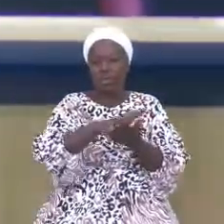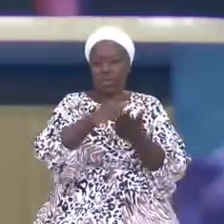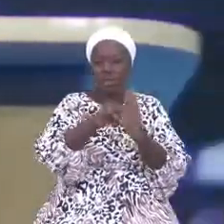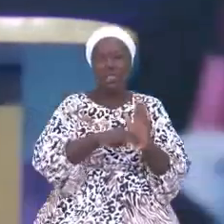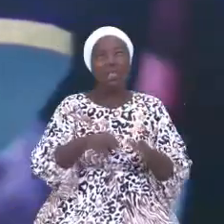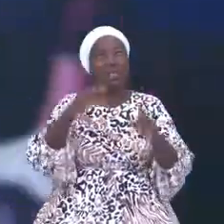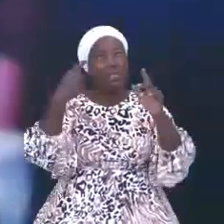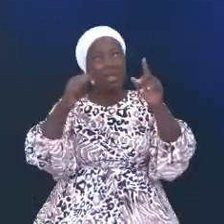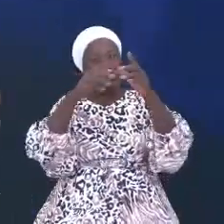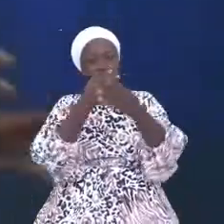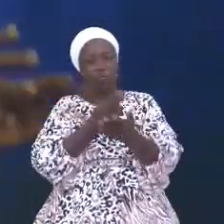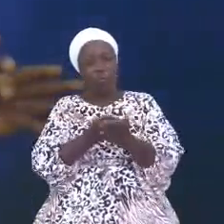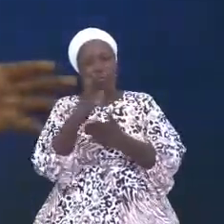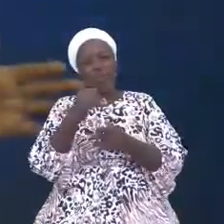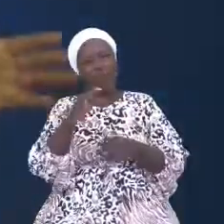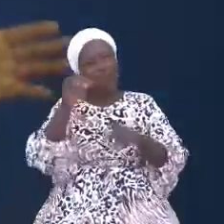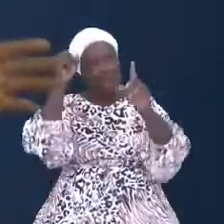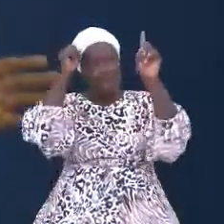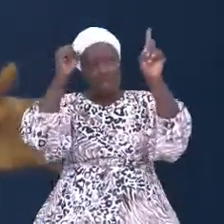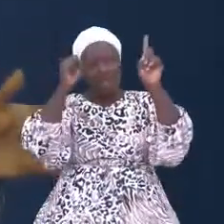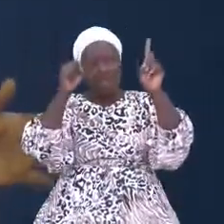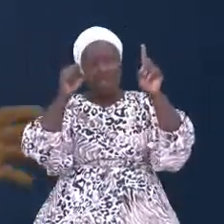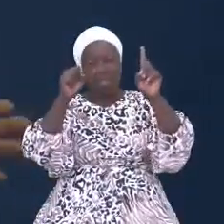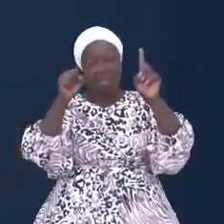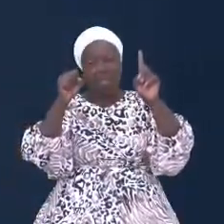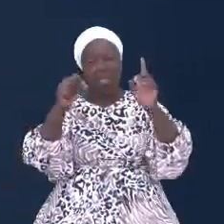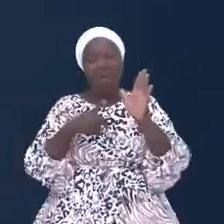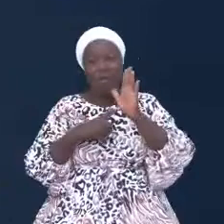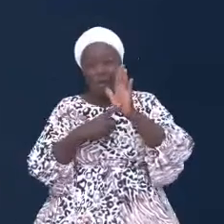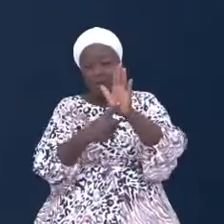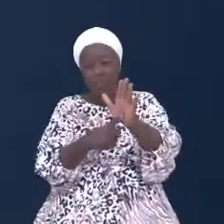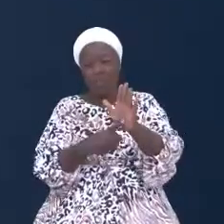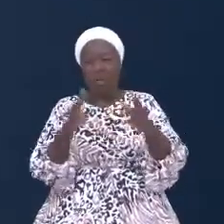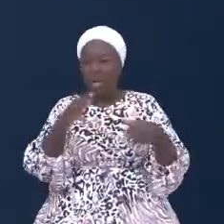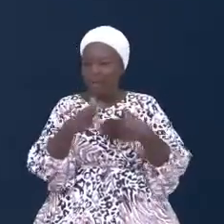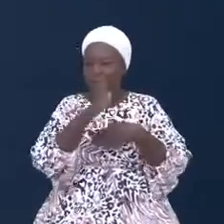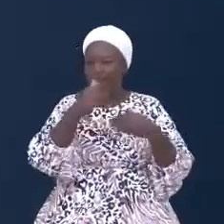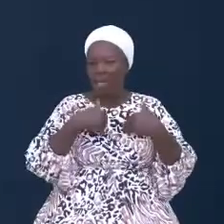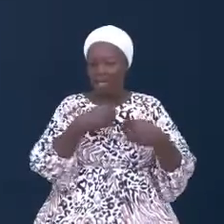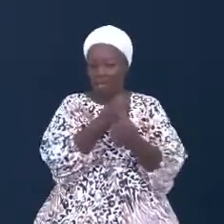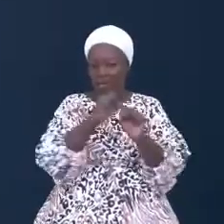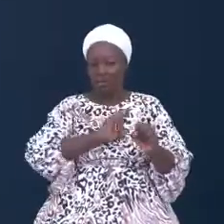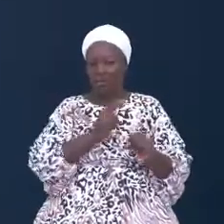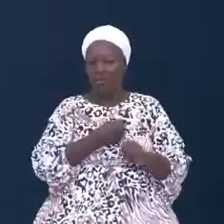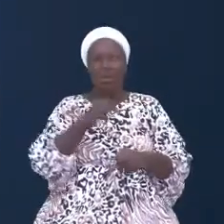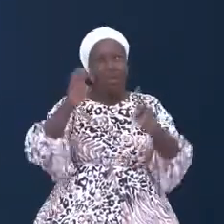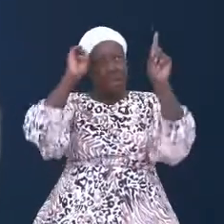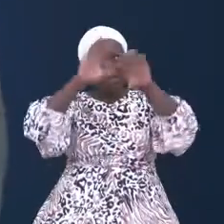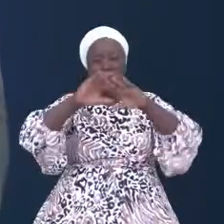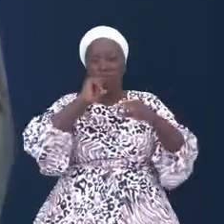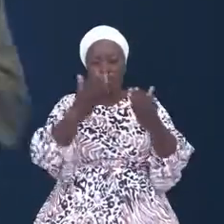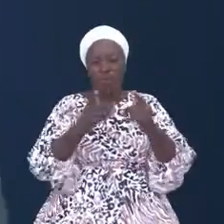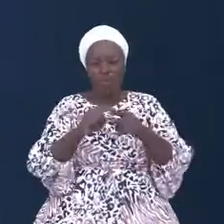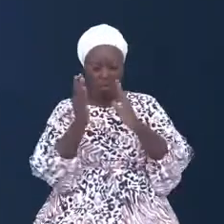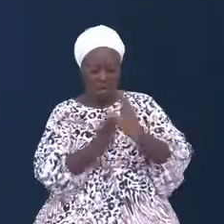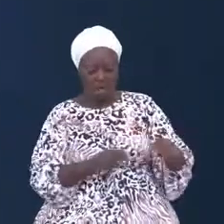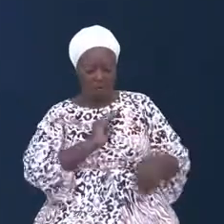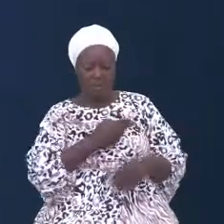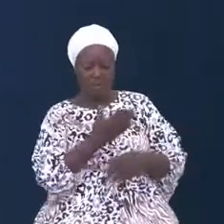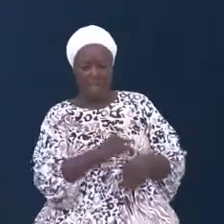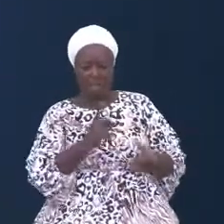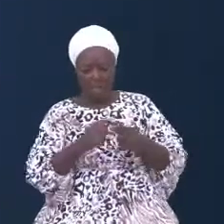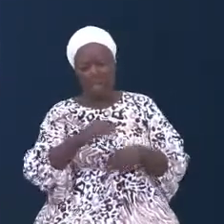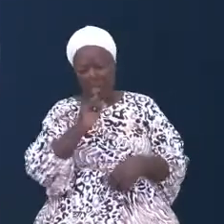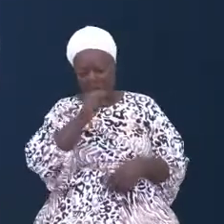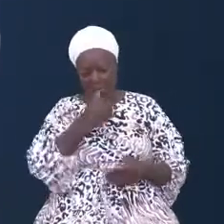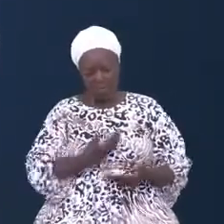truth of his revelation. After he saves us, he doesn't want to just leave us there and born again now. All right,